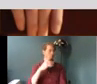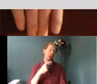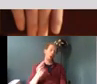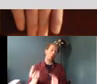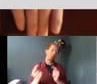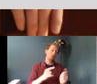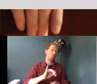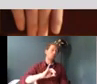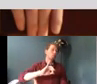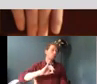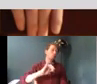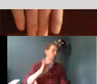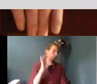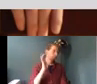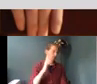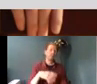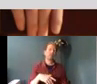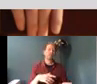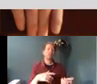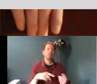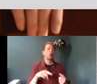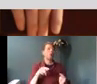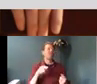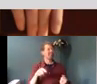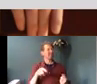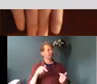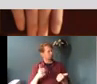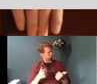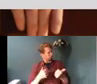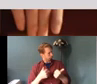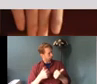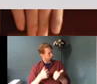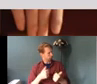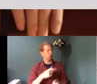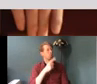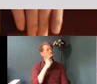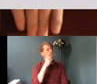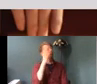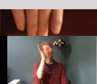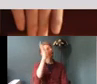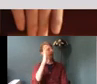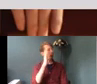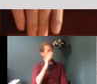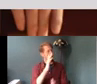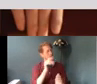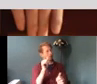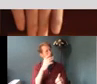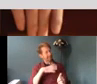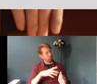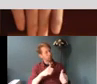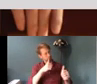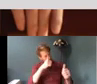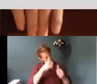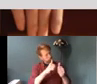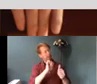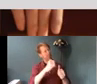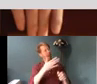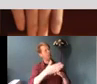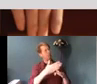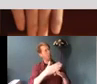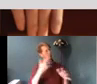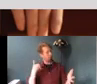this is a very prestigious event, and the speakers are to be commended on the quality of their work to get them to this point.